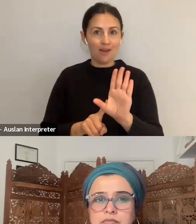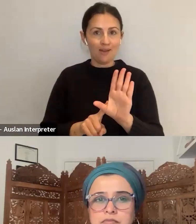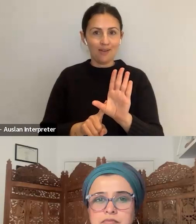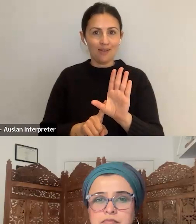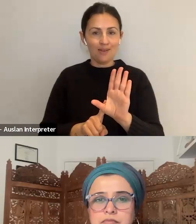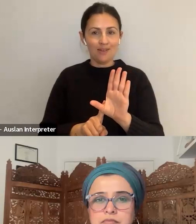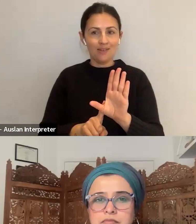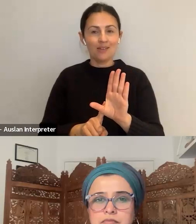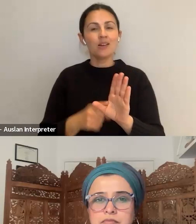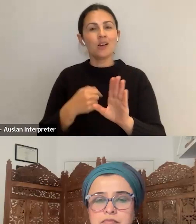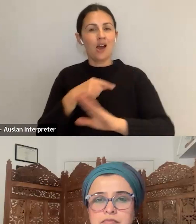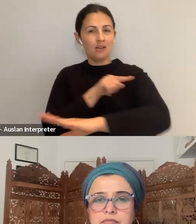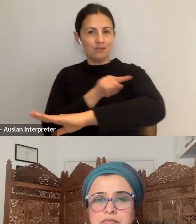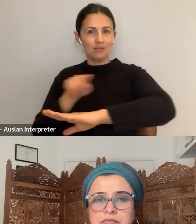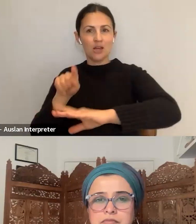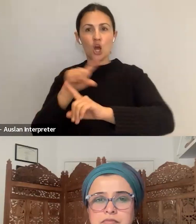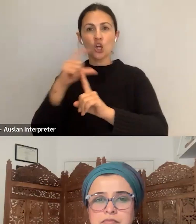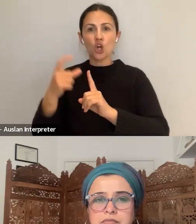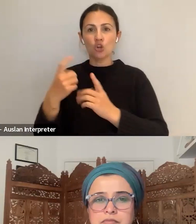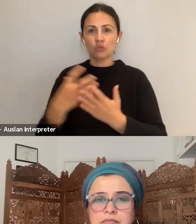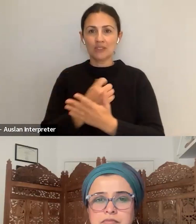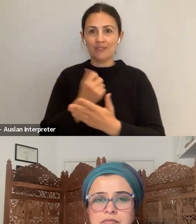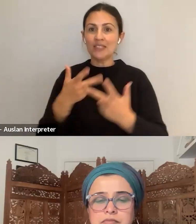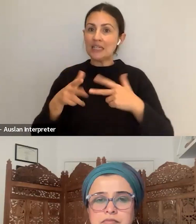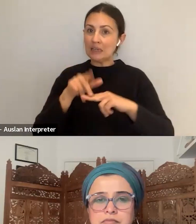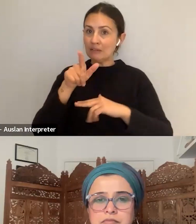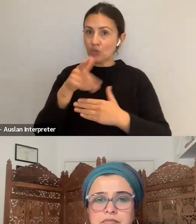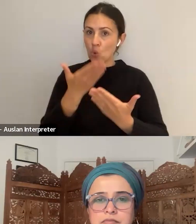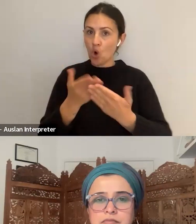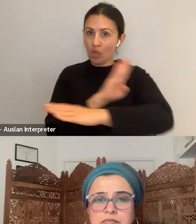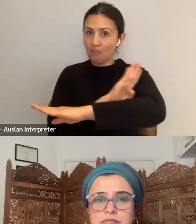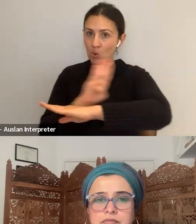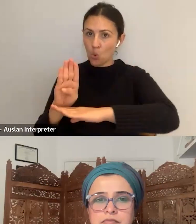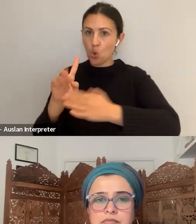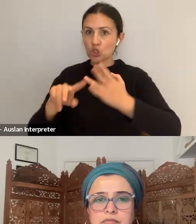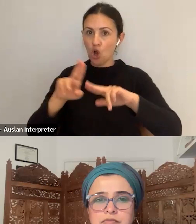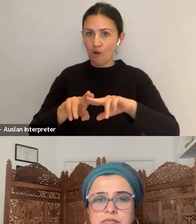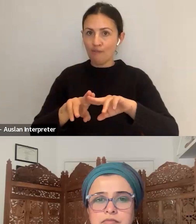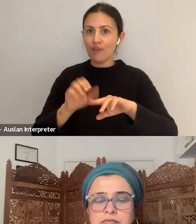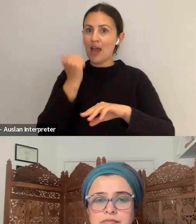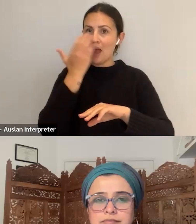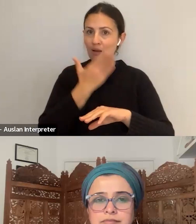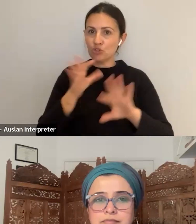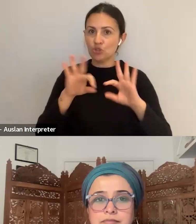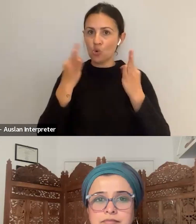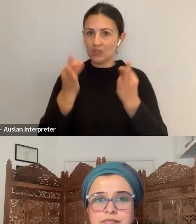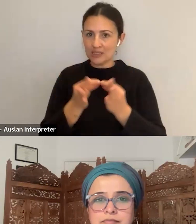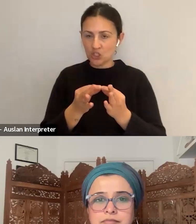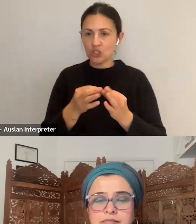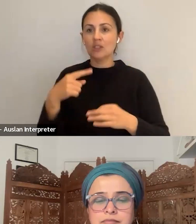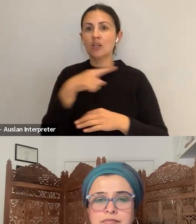cultural safety, to be on a board of an Aboriginal organisation where corporate and financial